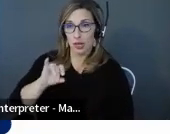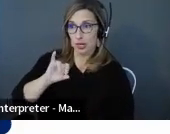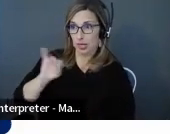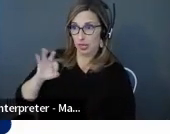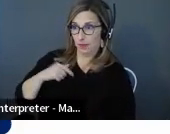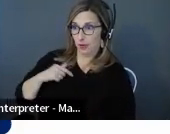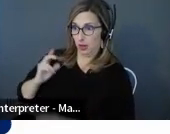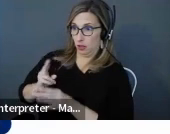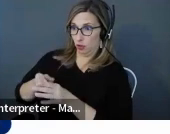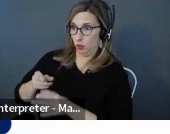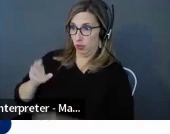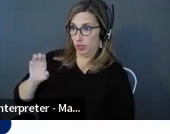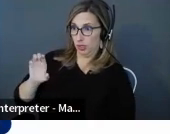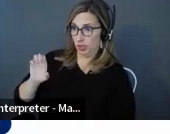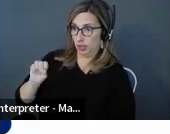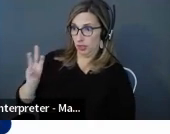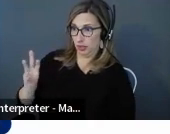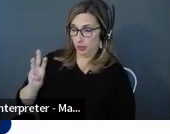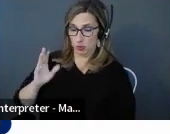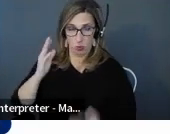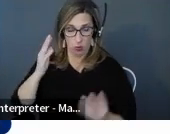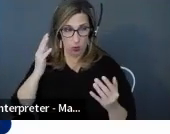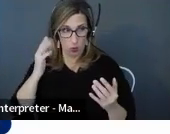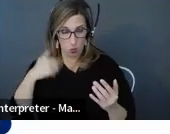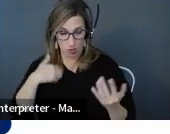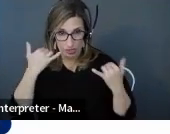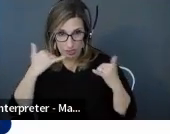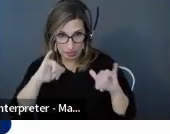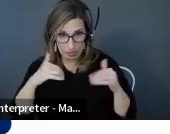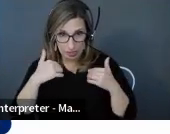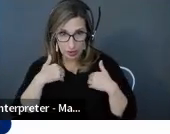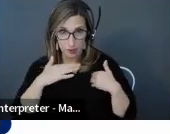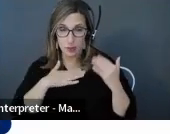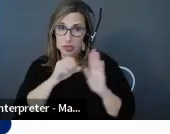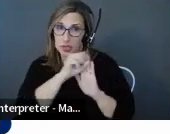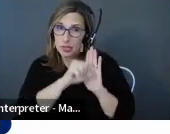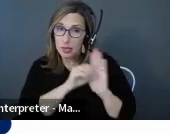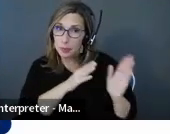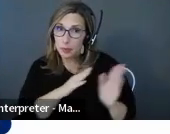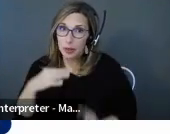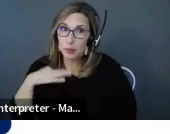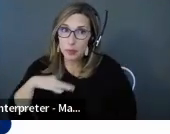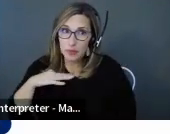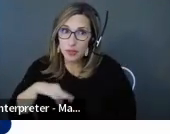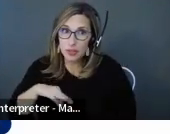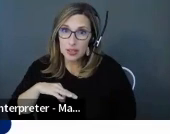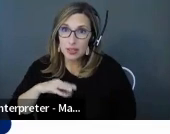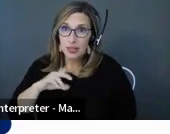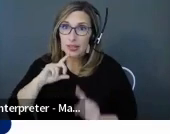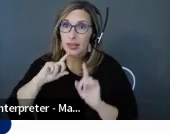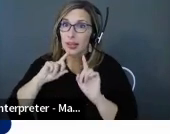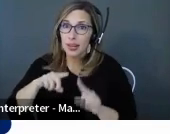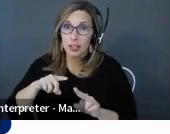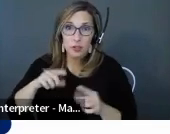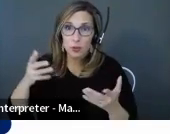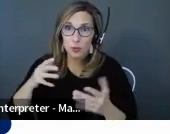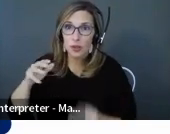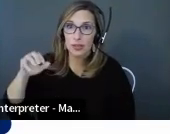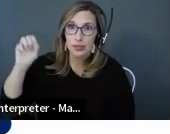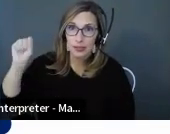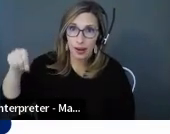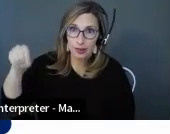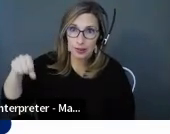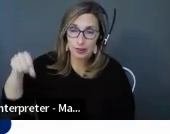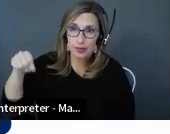the CSW, will I still have access to my state plan benefits? The answer to that is yes.